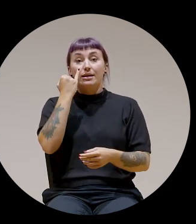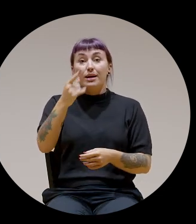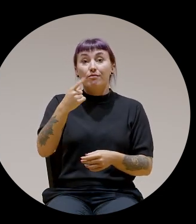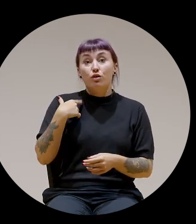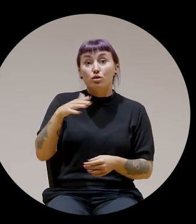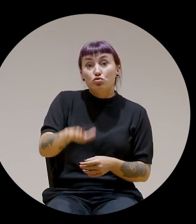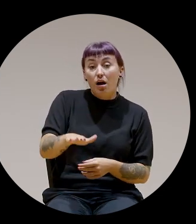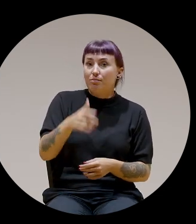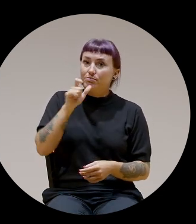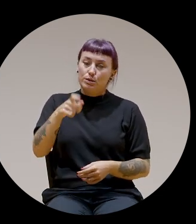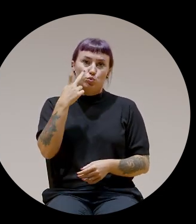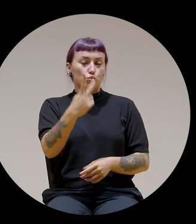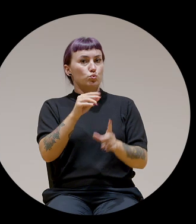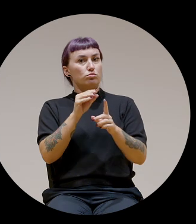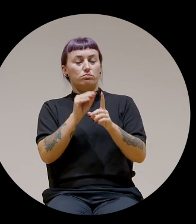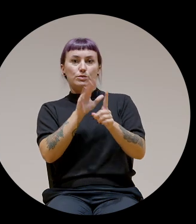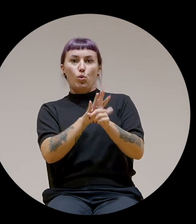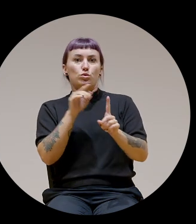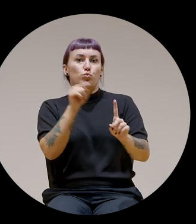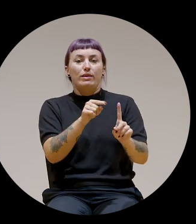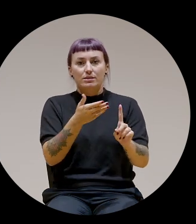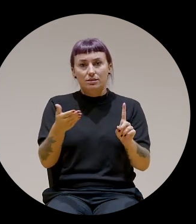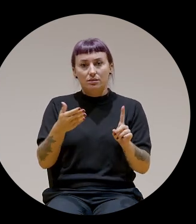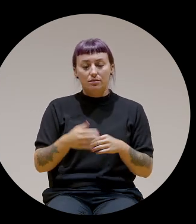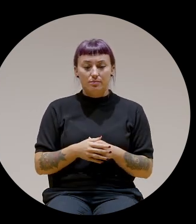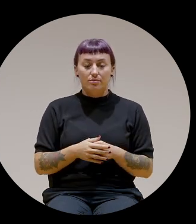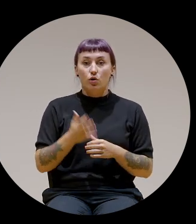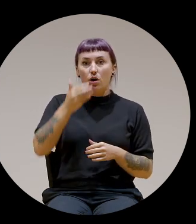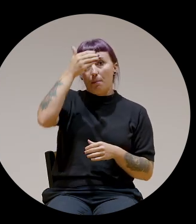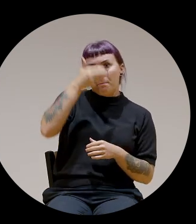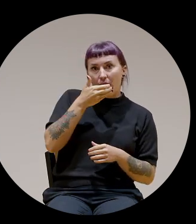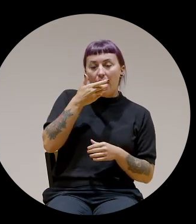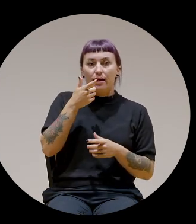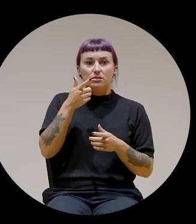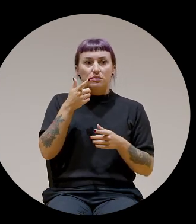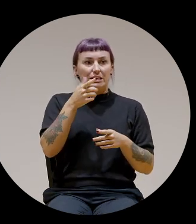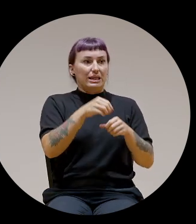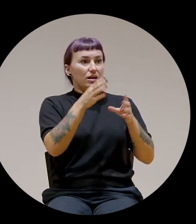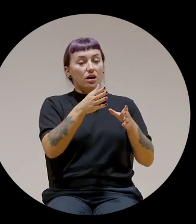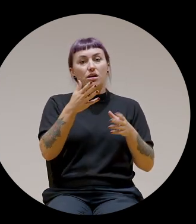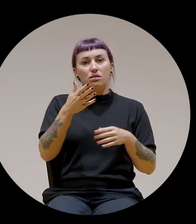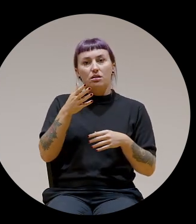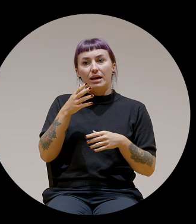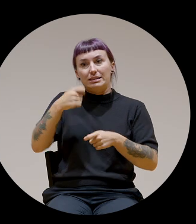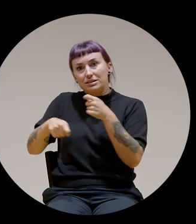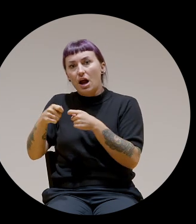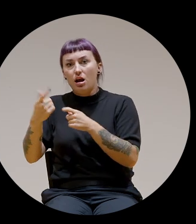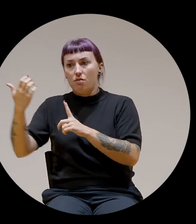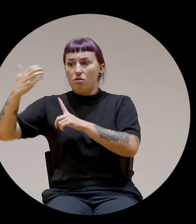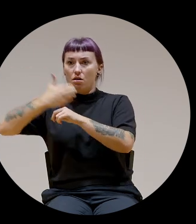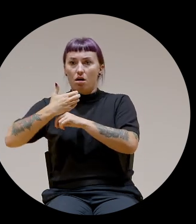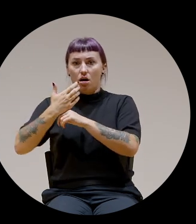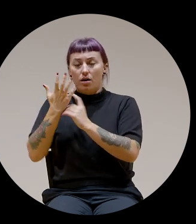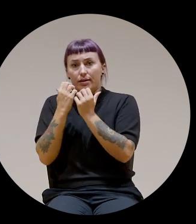If you're a child, you're not supposed to see that it is a mask rather than something that is worn, that is